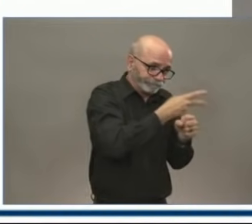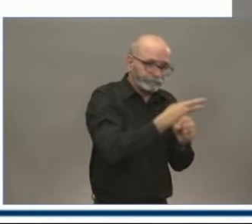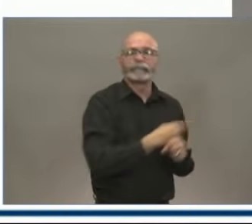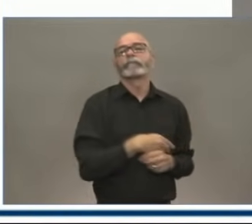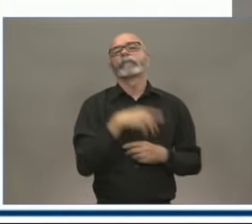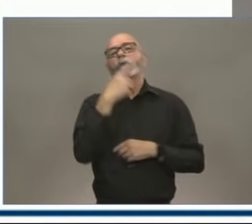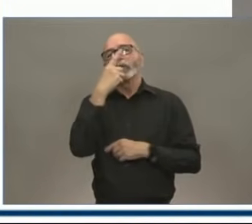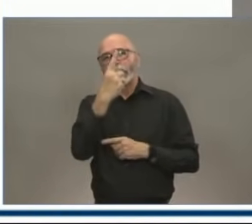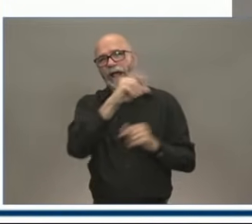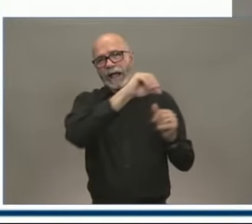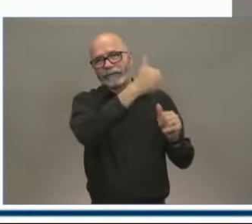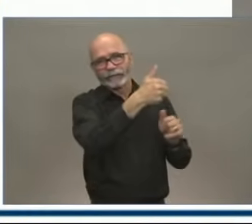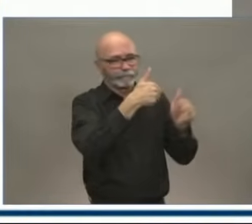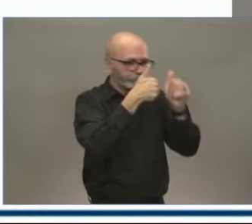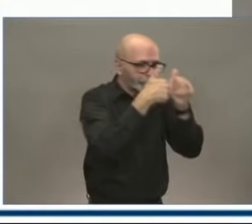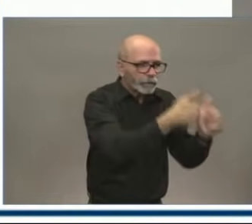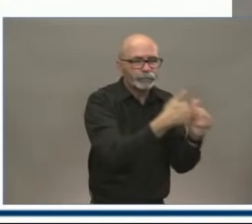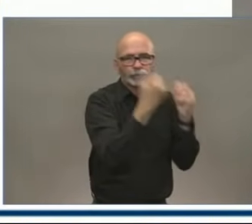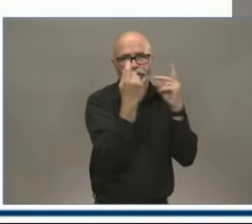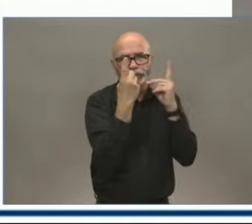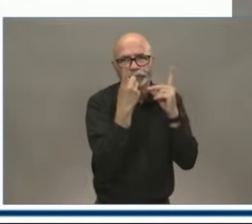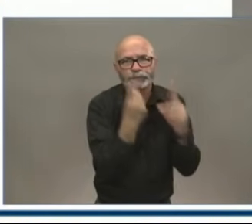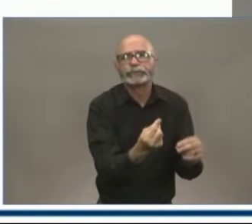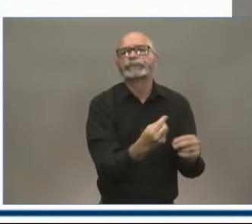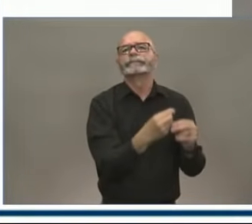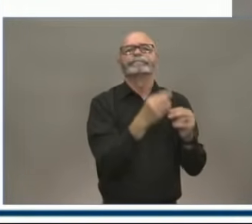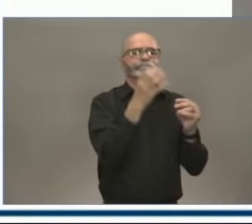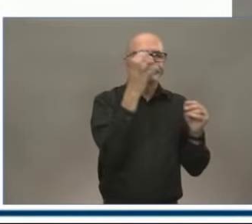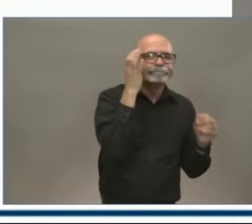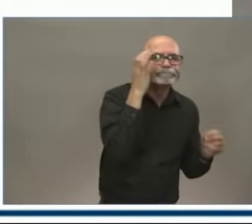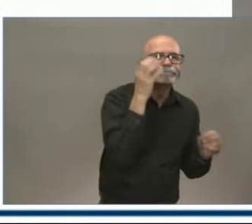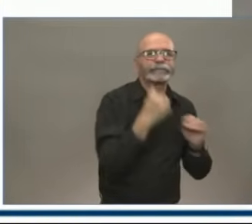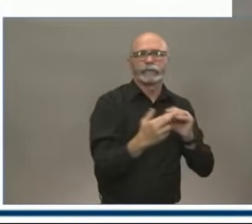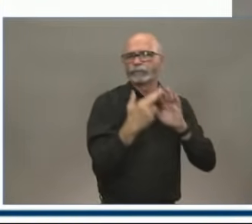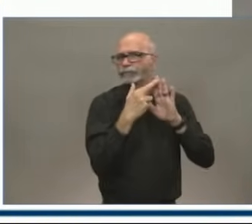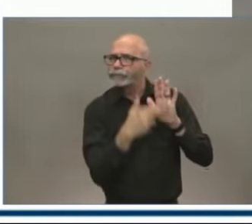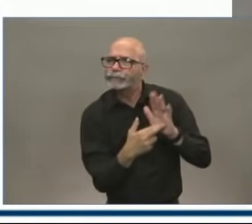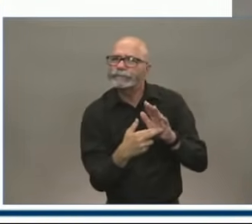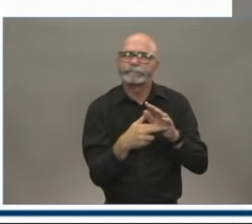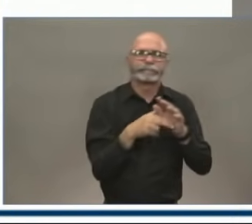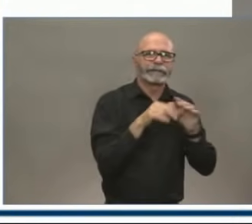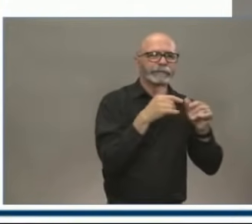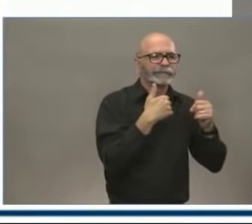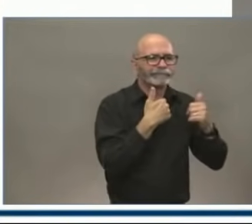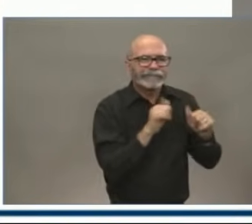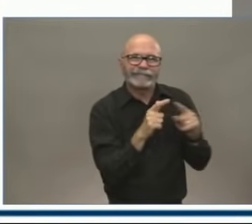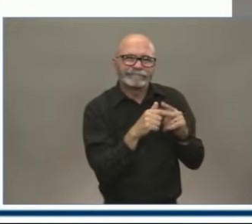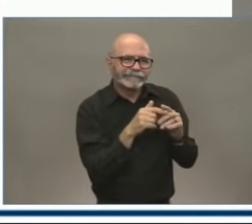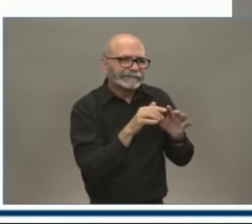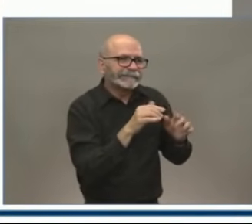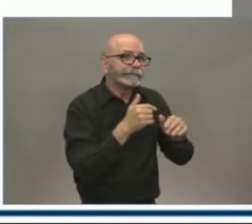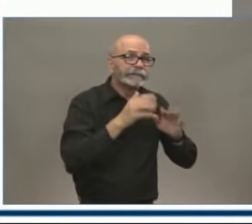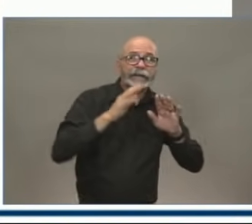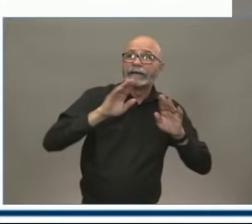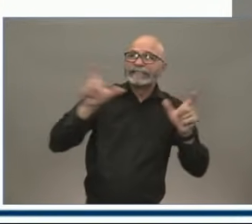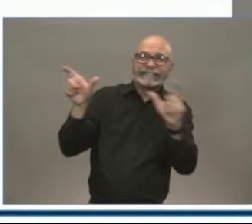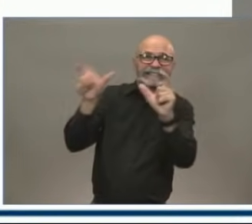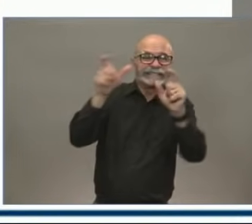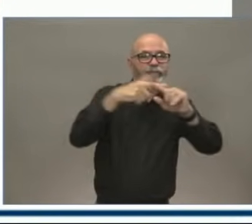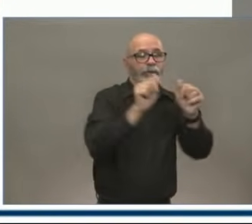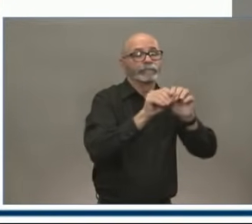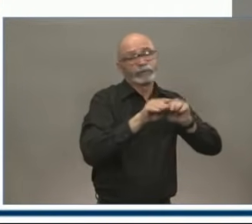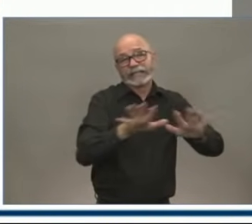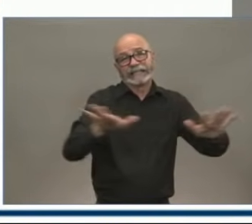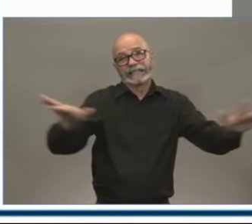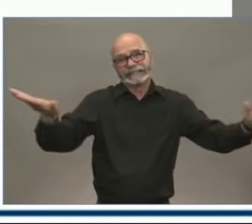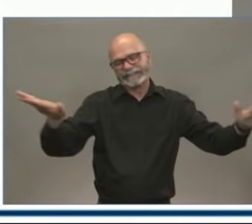appropriate protocols to minimize the chance of anything coming in from the community into our long-term care facilities.